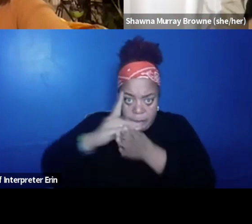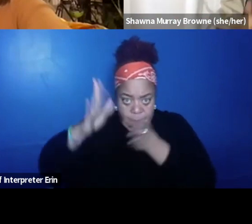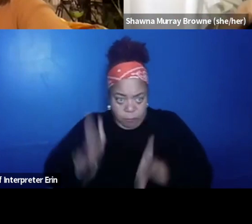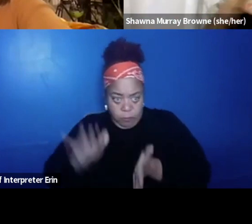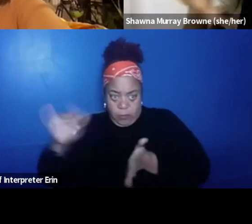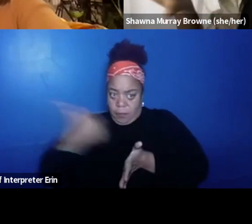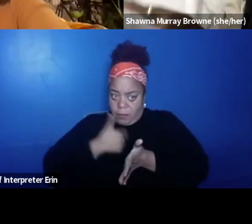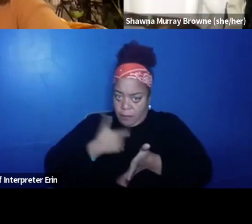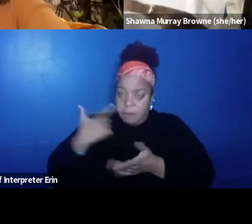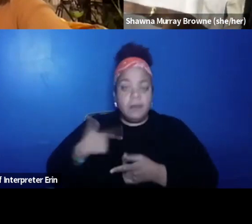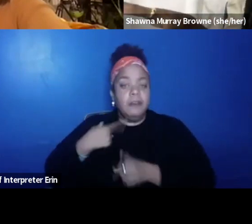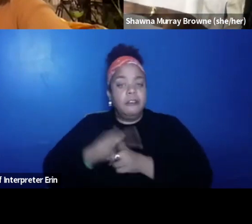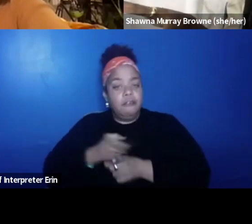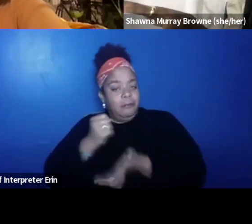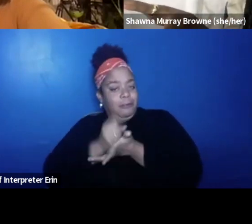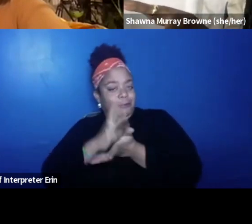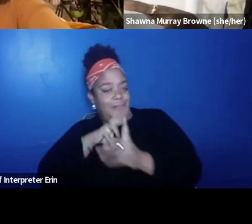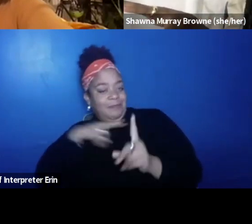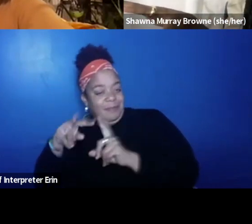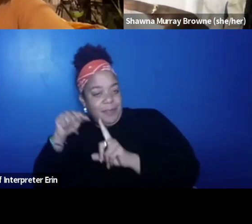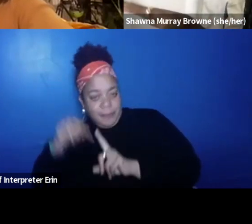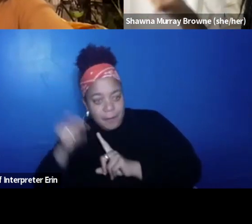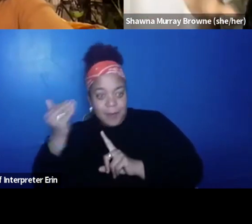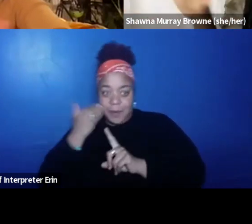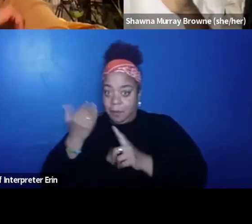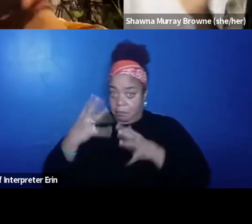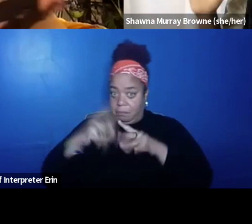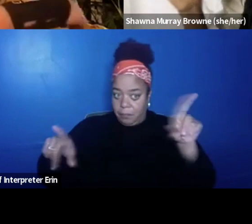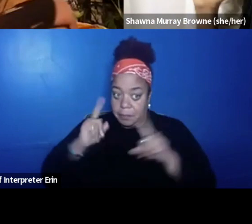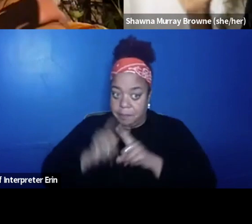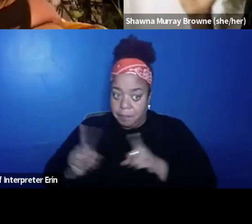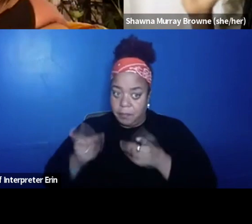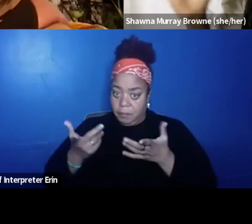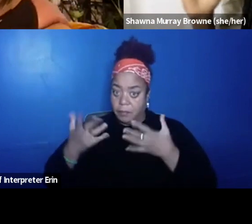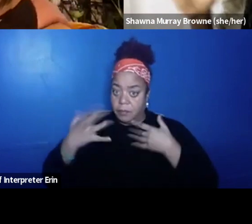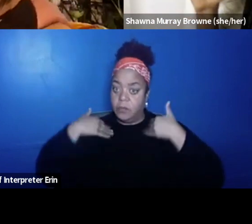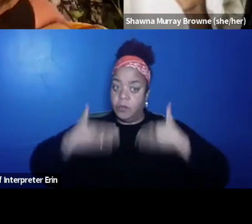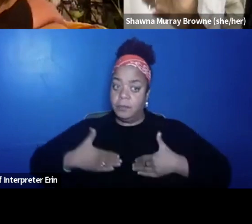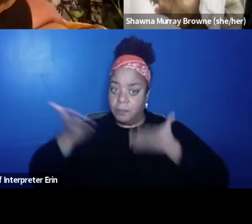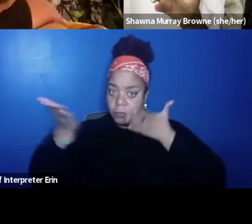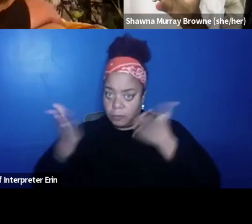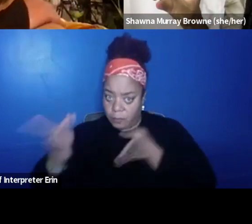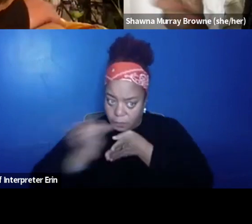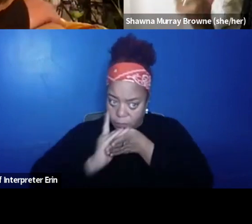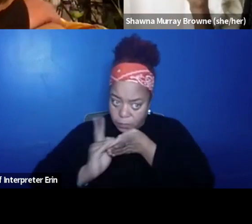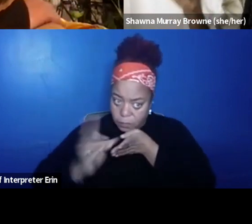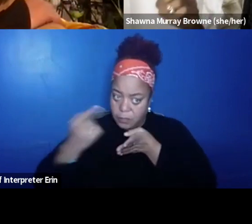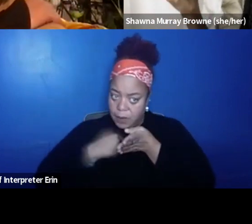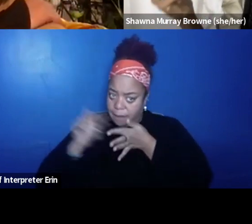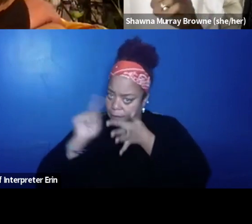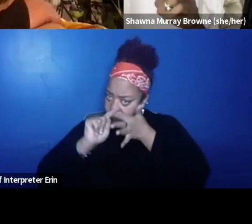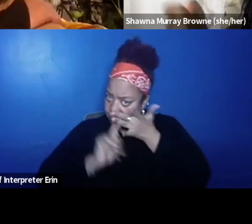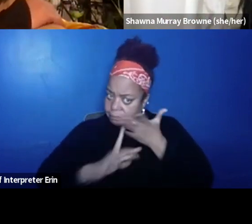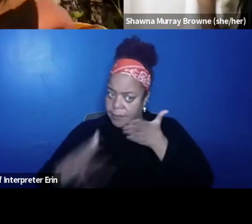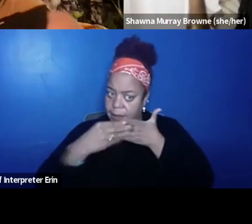perspective. However, there are many other health and human service professionals that have these two different sort of guidelines around